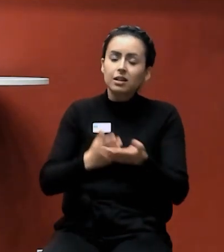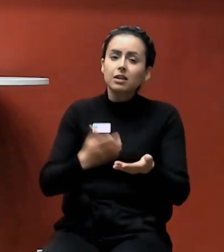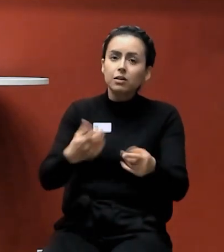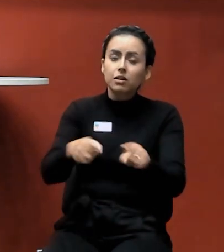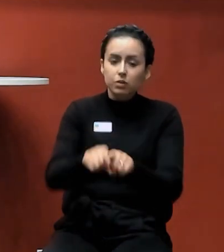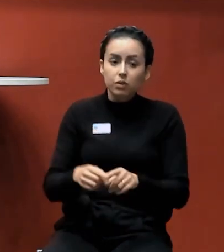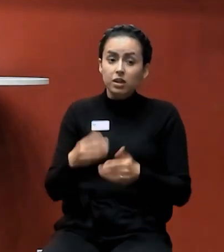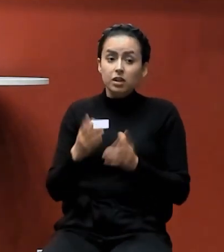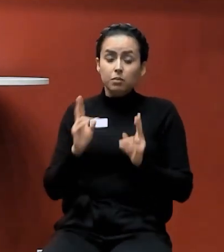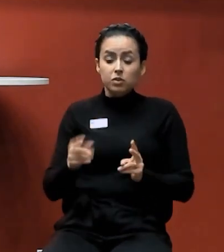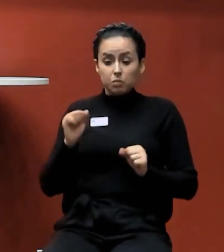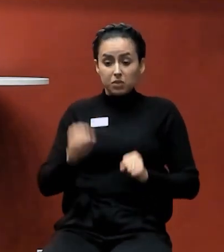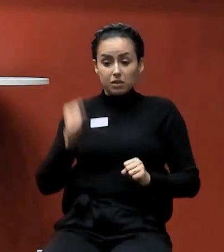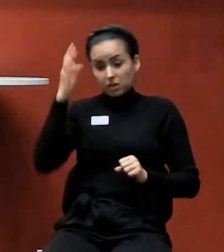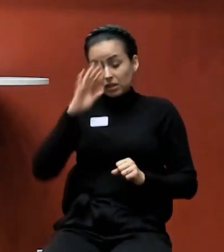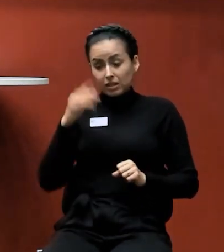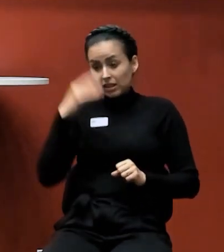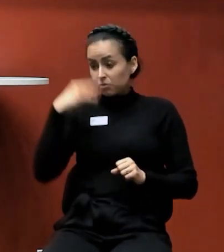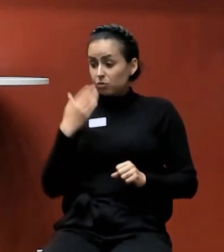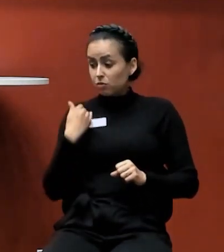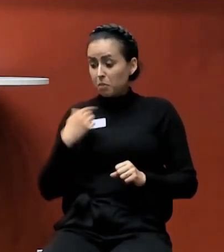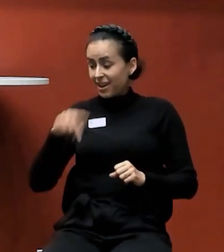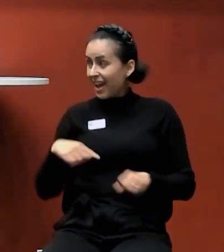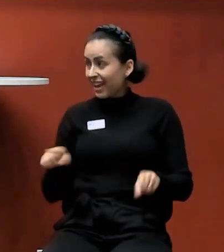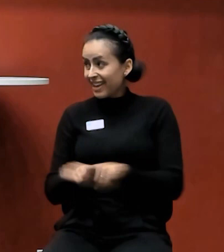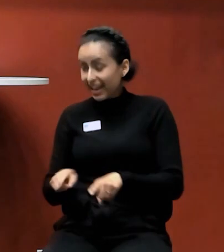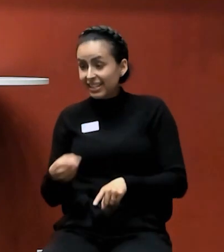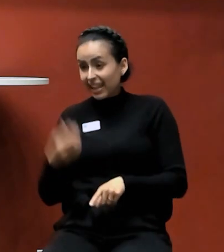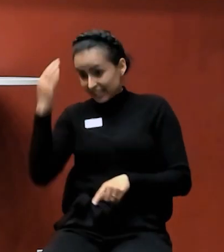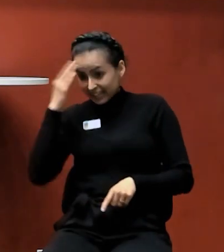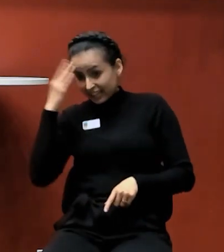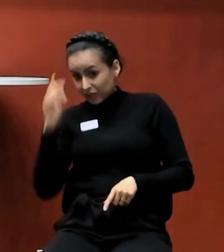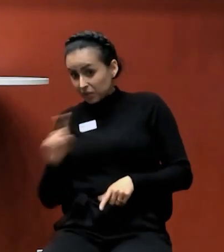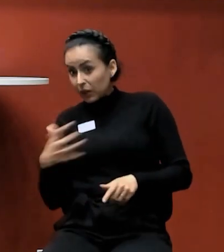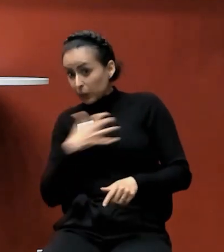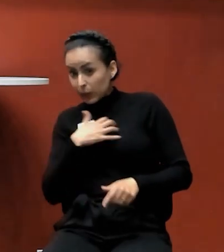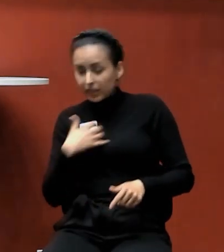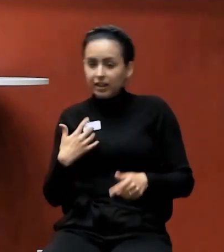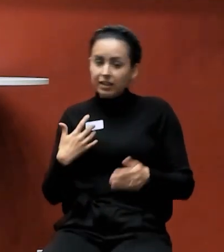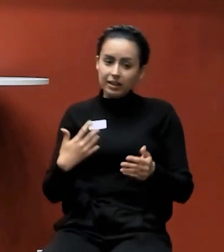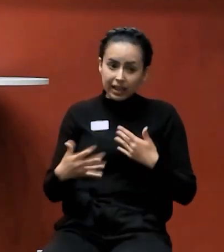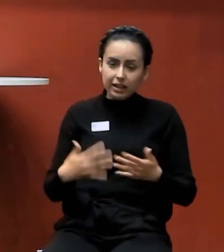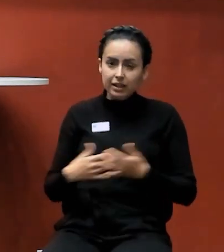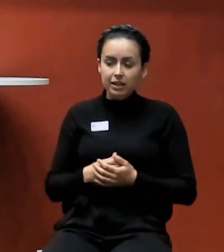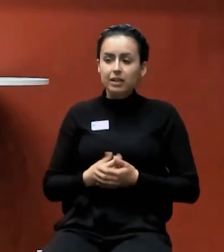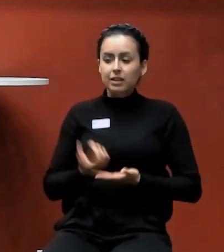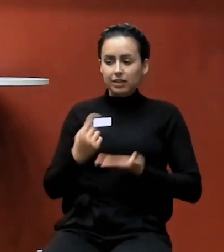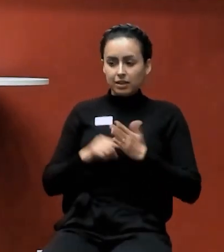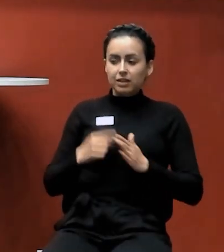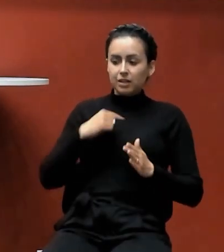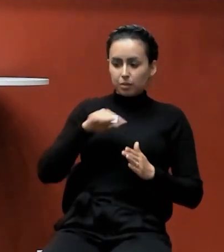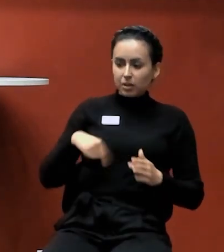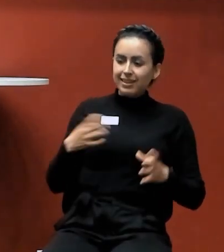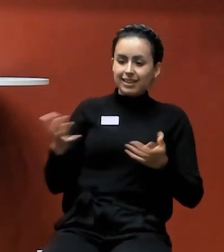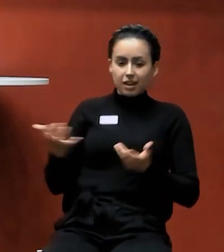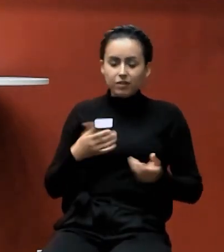us know what we're doing? Because we get, no, I feel we need this support from our